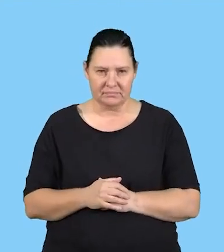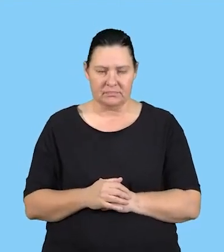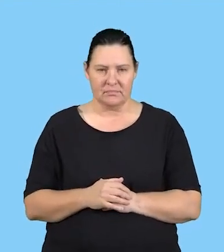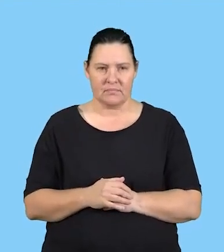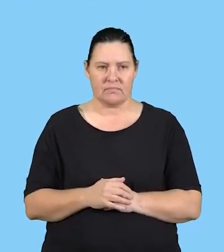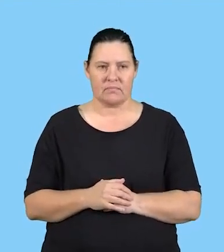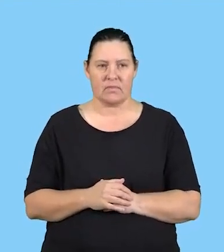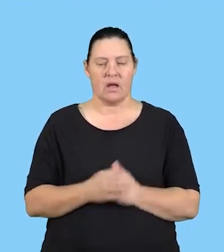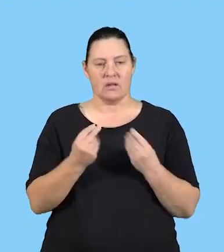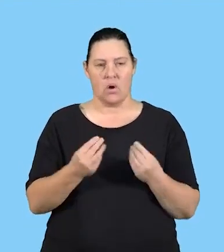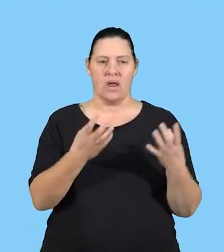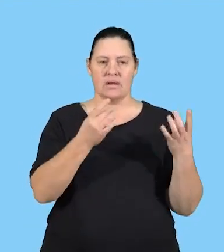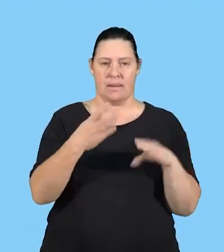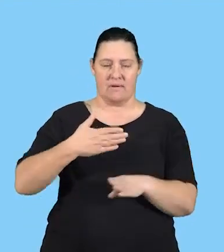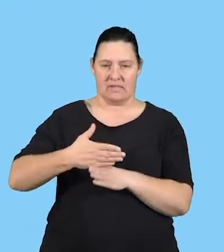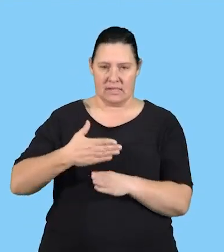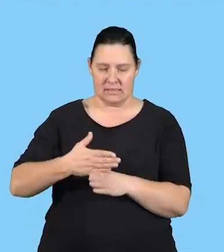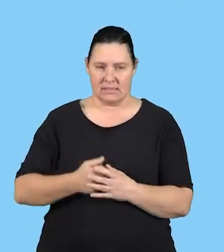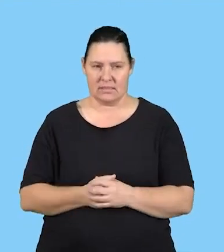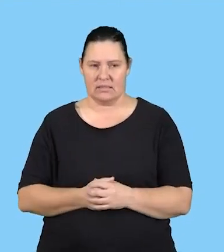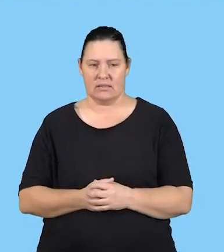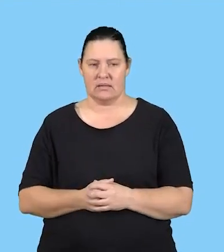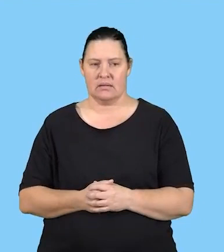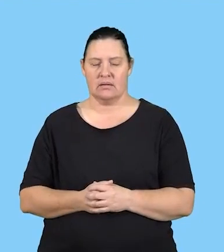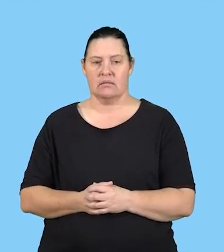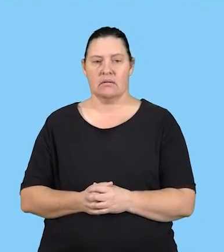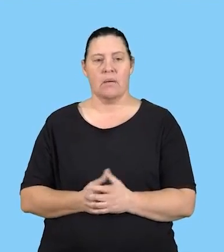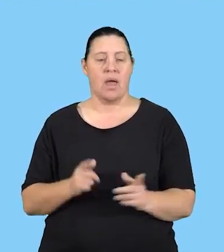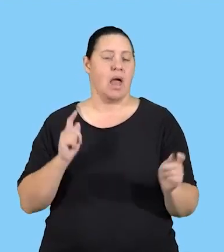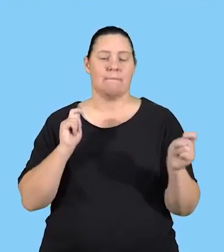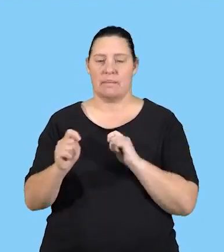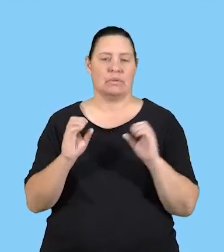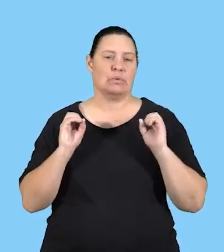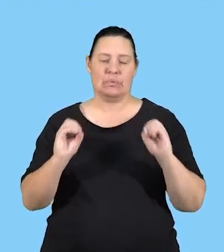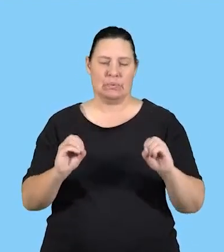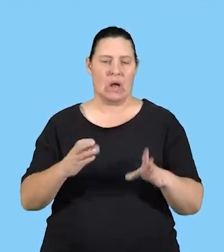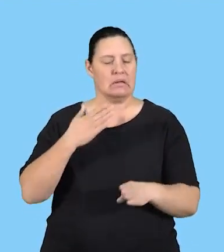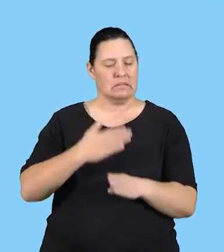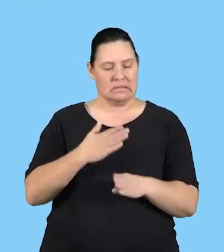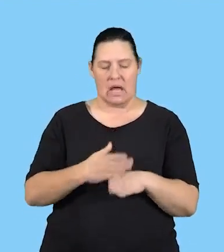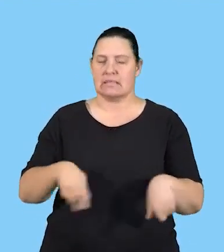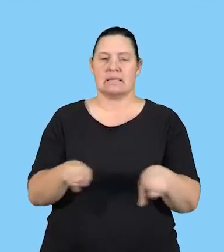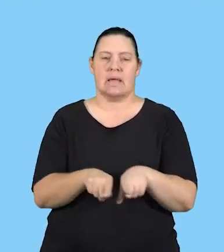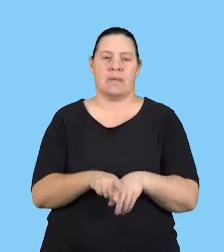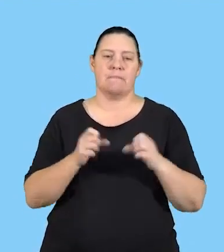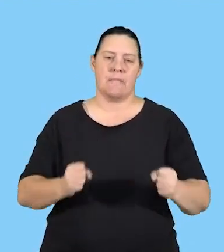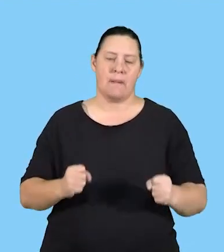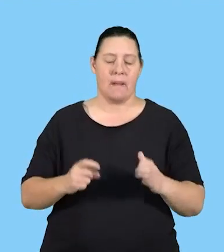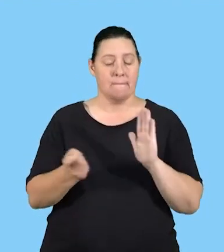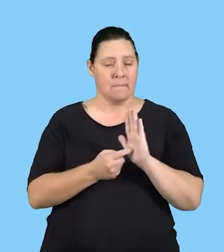We will talk to the number of tasks. There are no amendments in the number of tasks and also mark